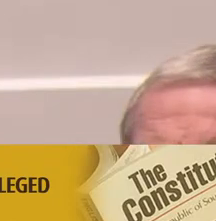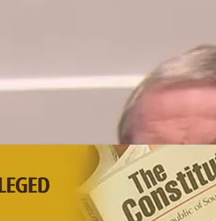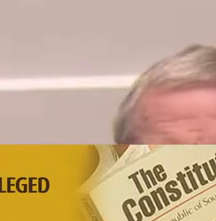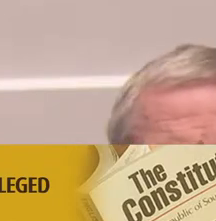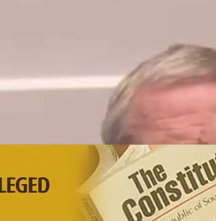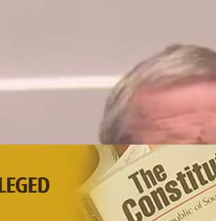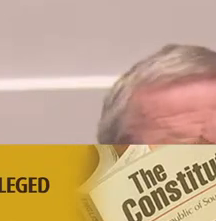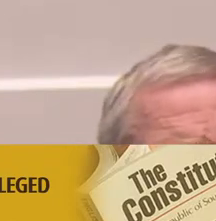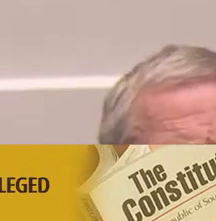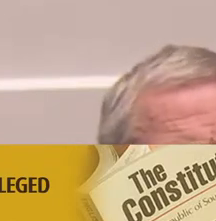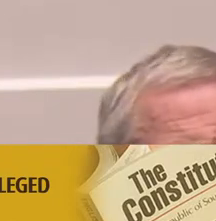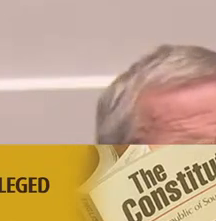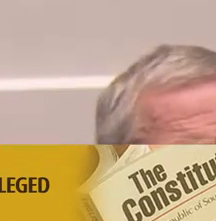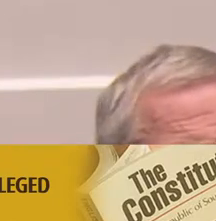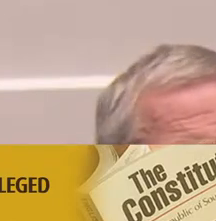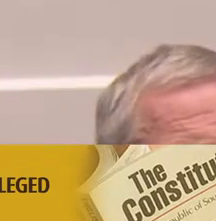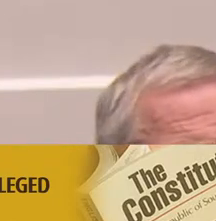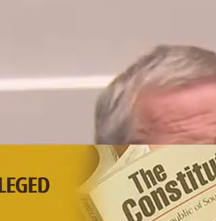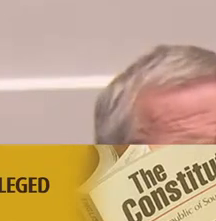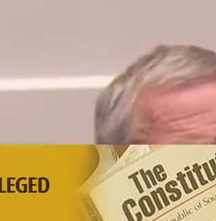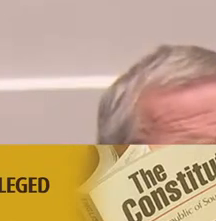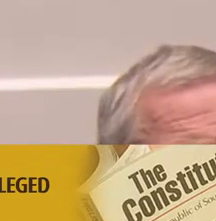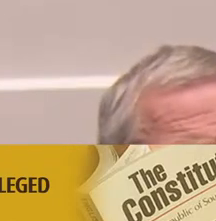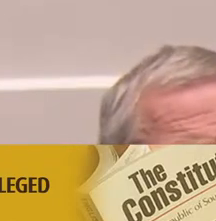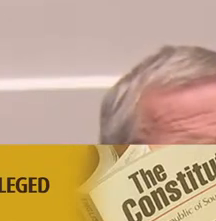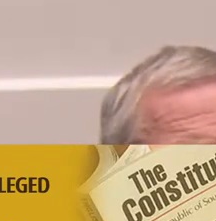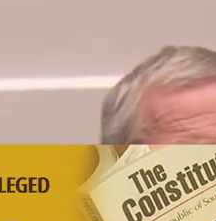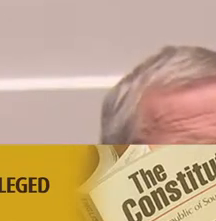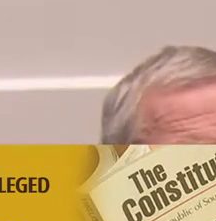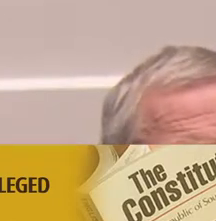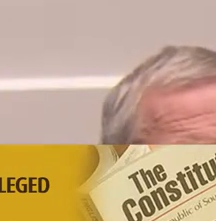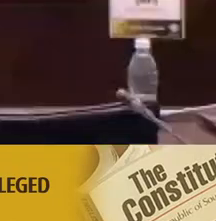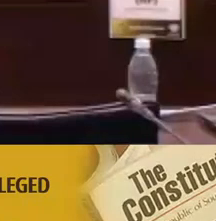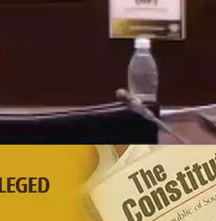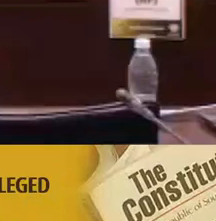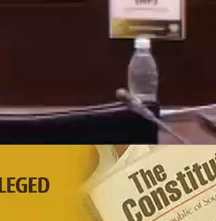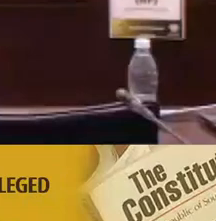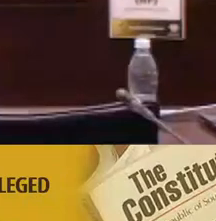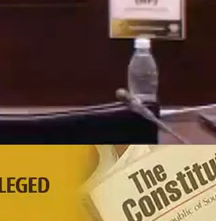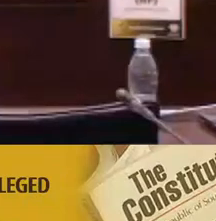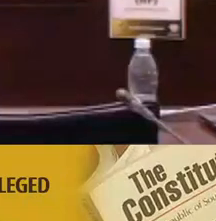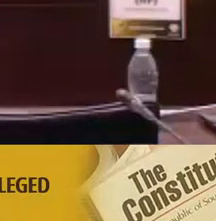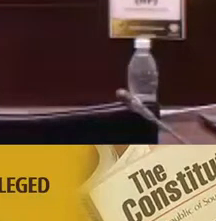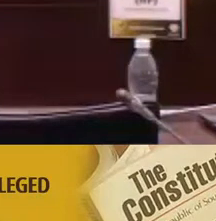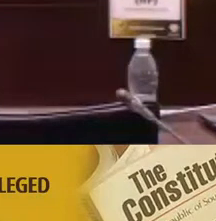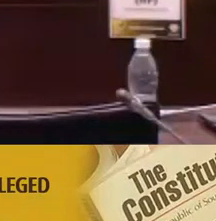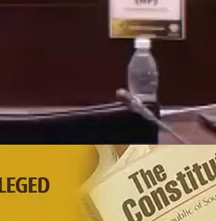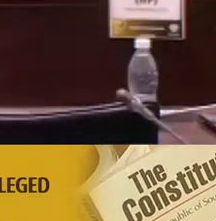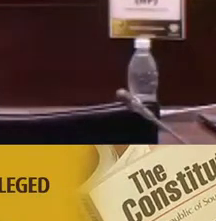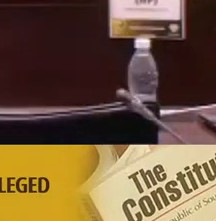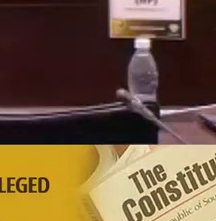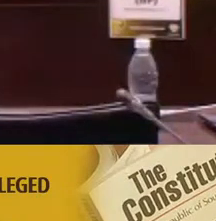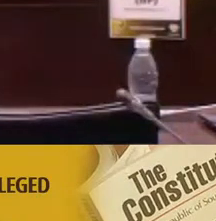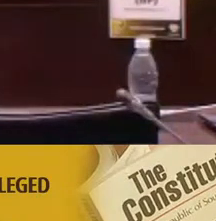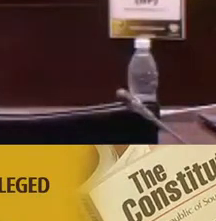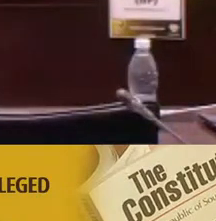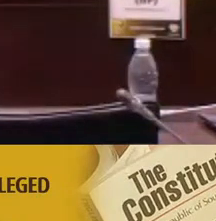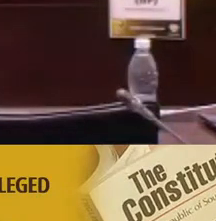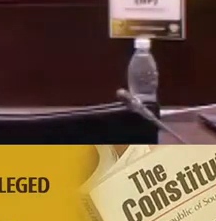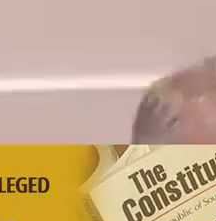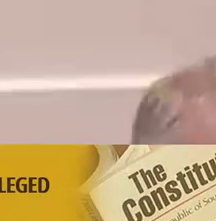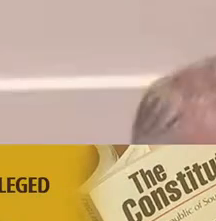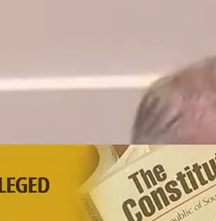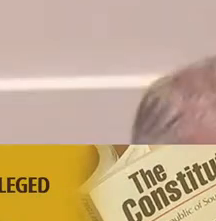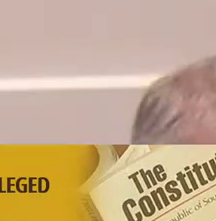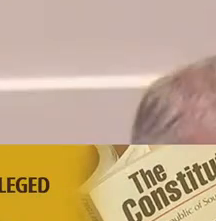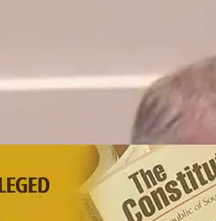is the members on that side overpowering the speaker and I would want you to